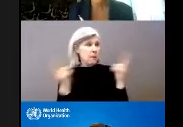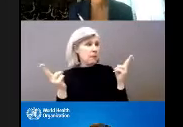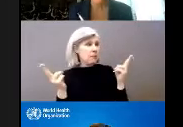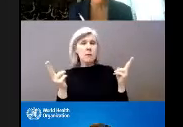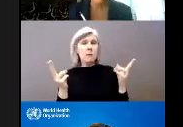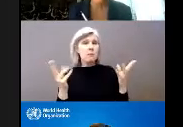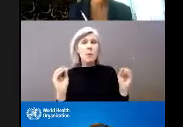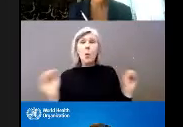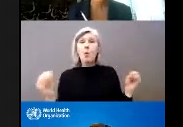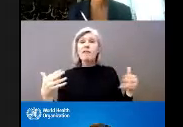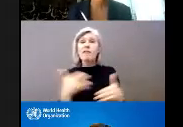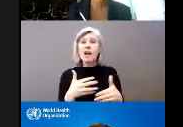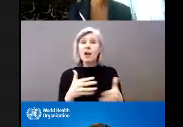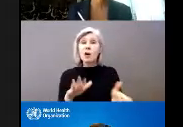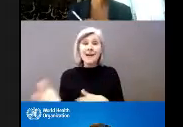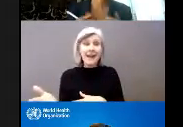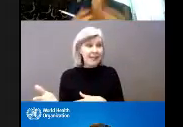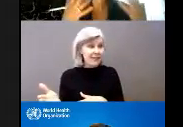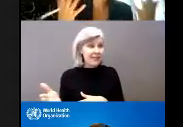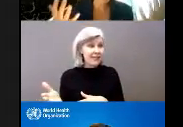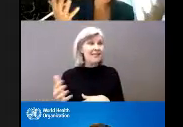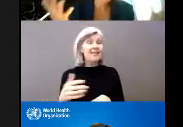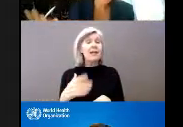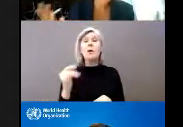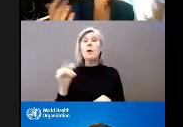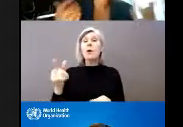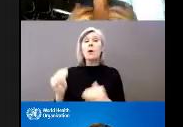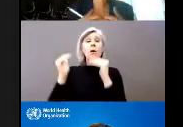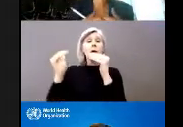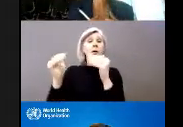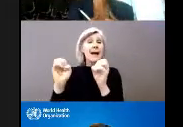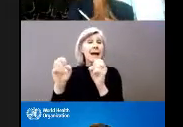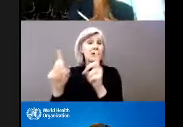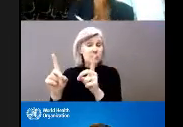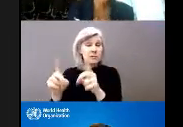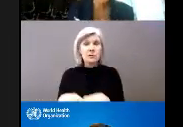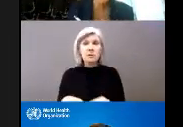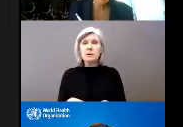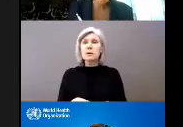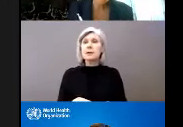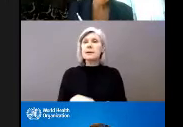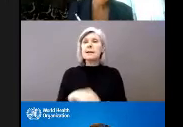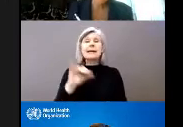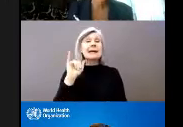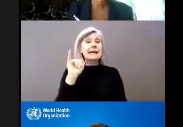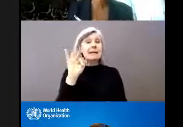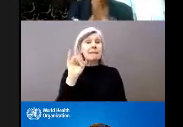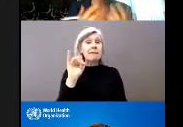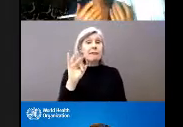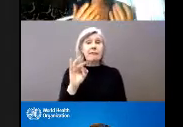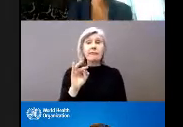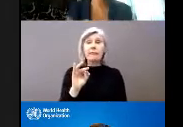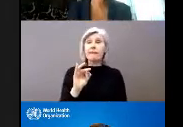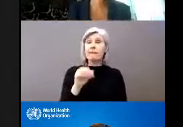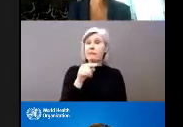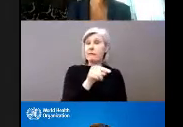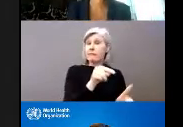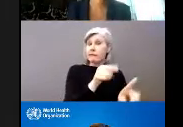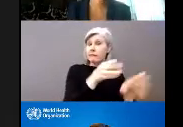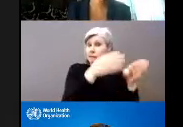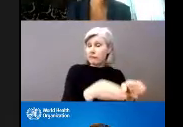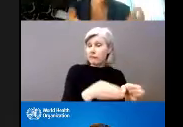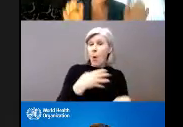experience ageism as an older person if you're older, if you're care dependent, or if you live in